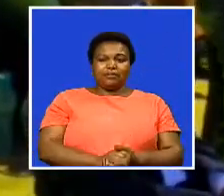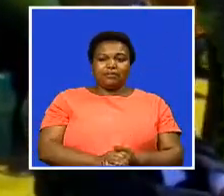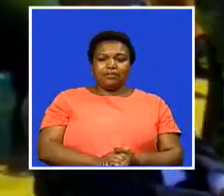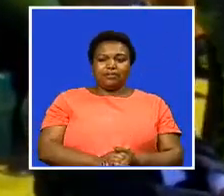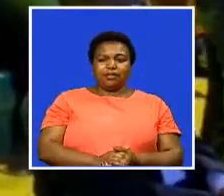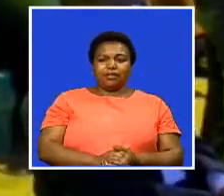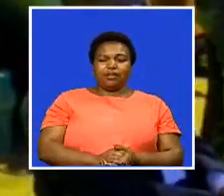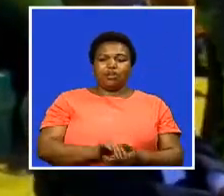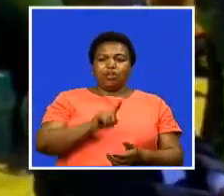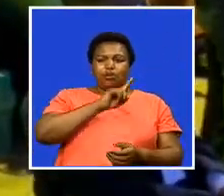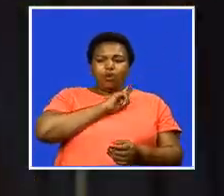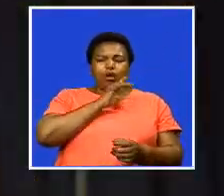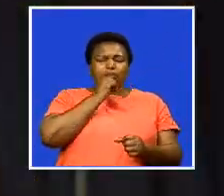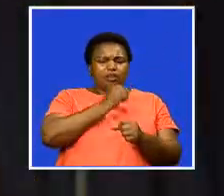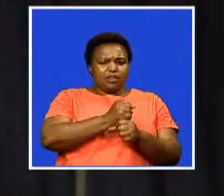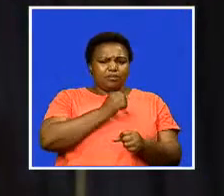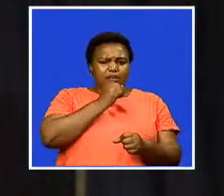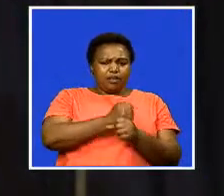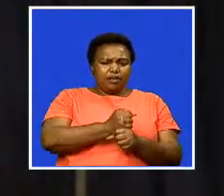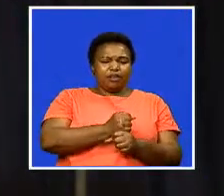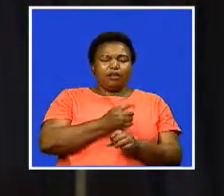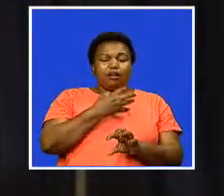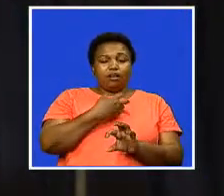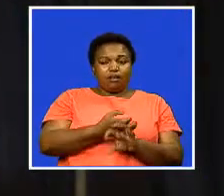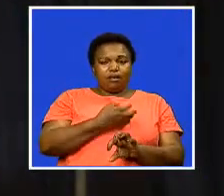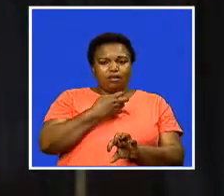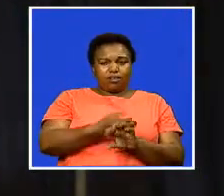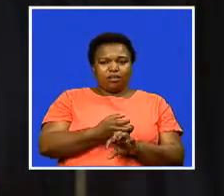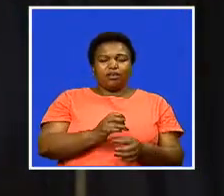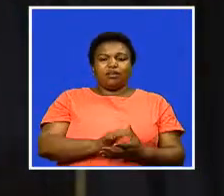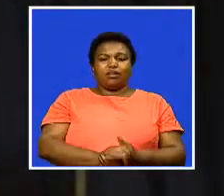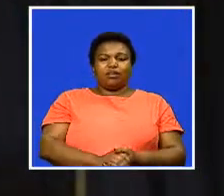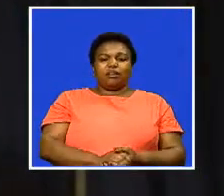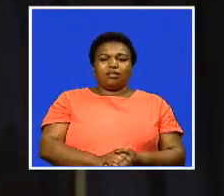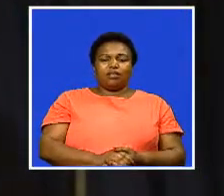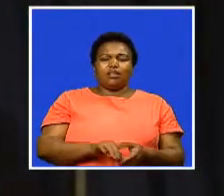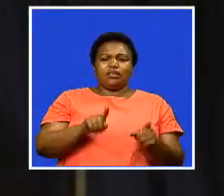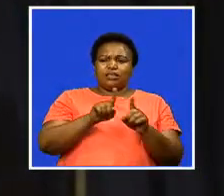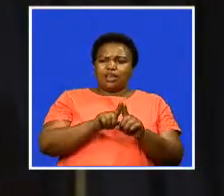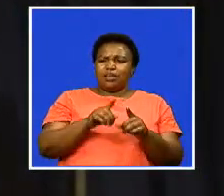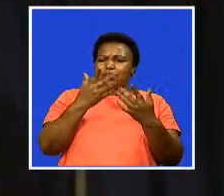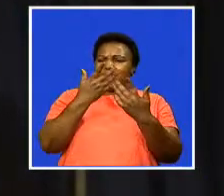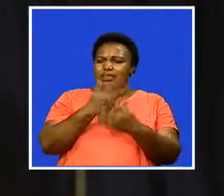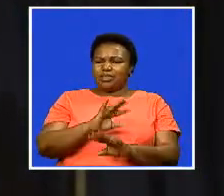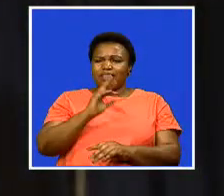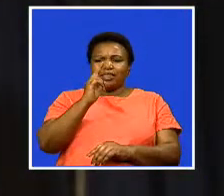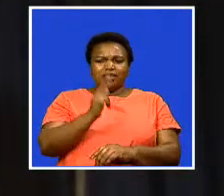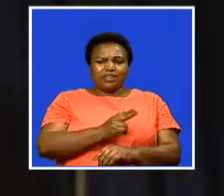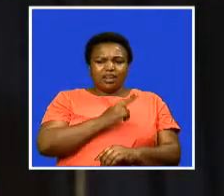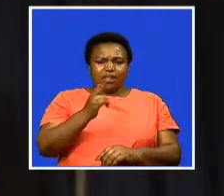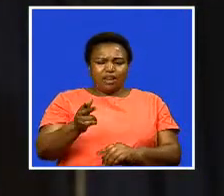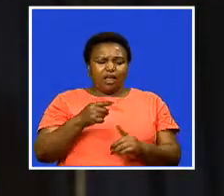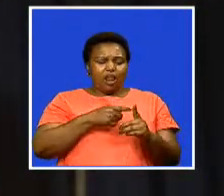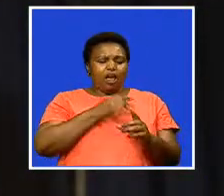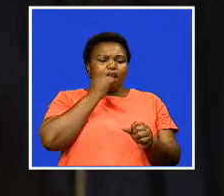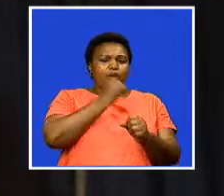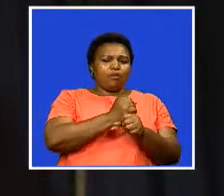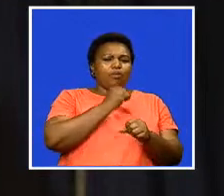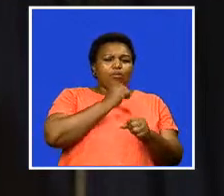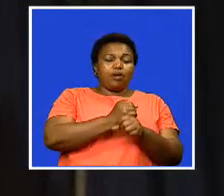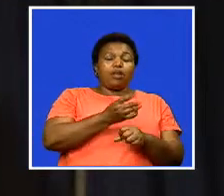basebenza around iCovid ke ibafake on duty even on Saturday on Sunday. So siyabonga